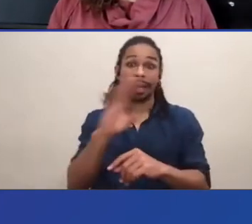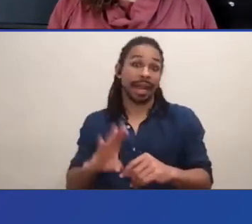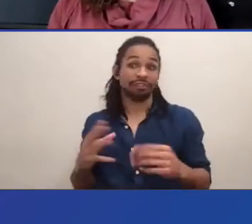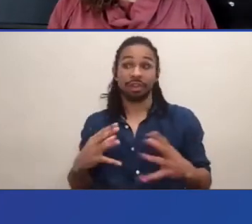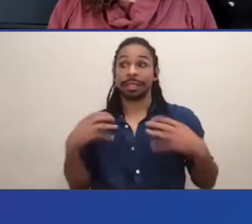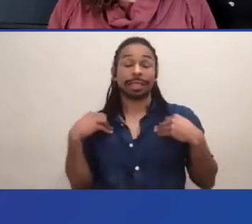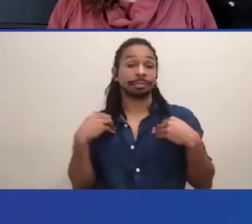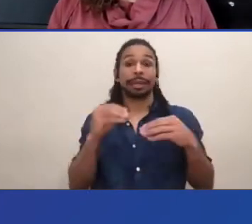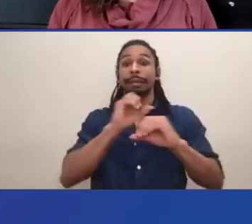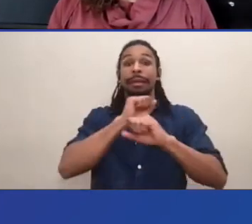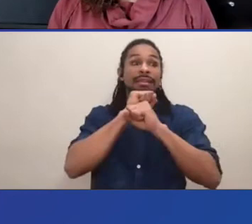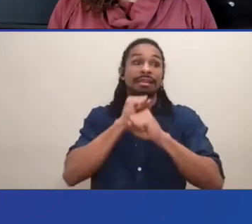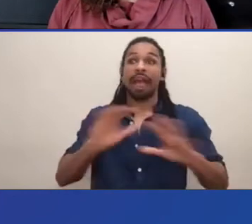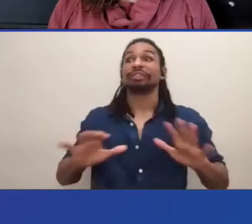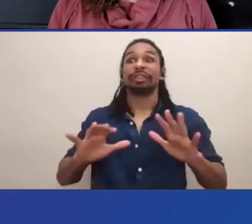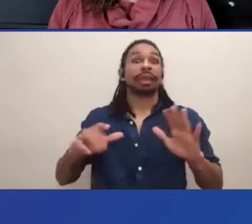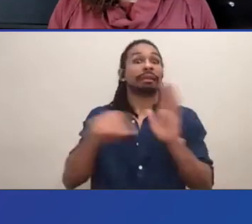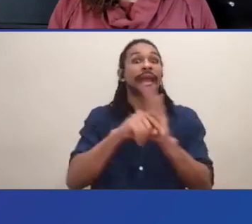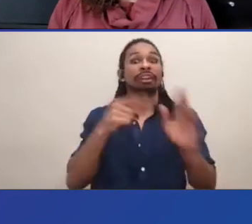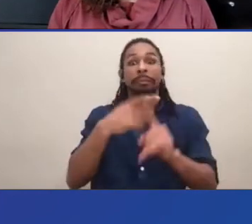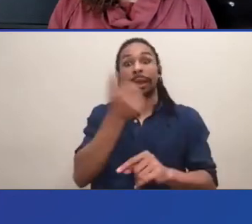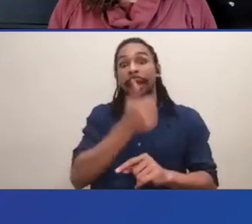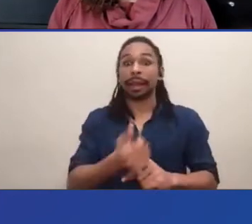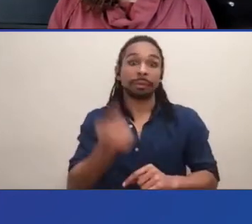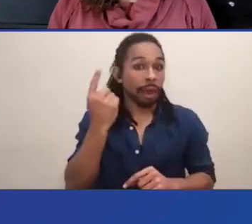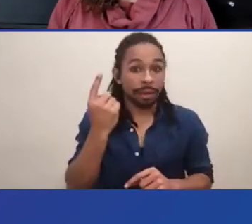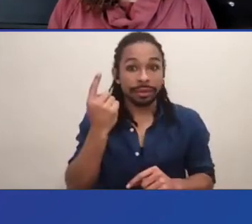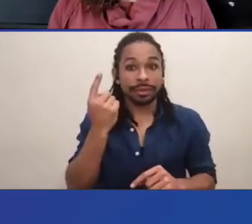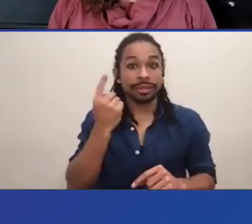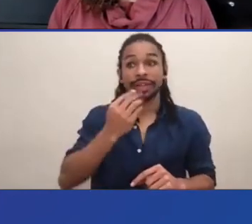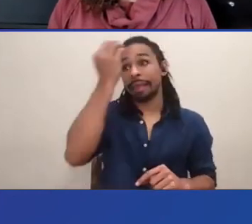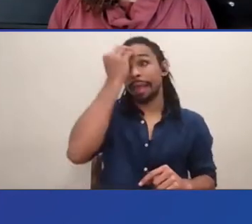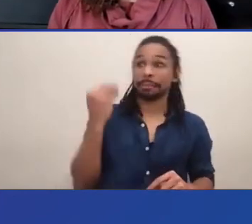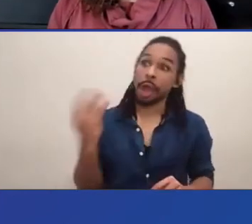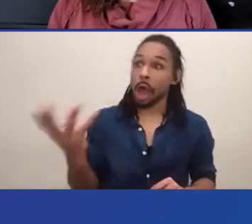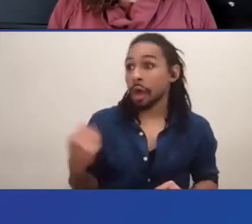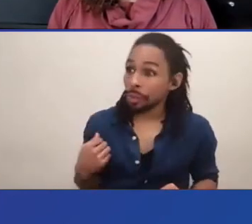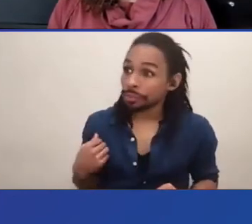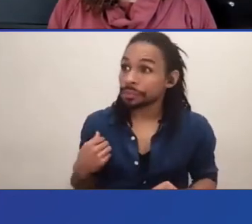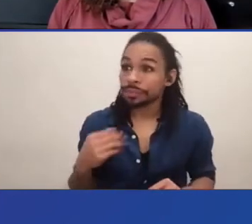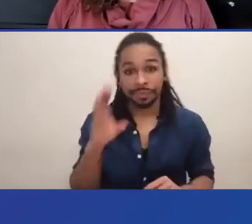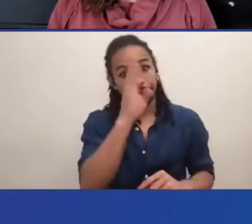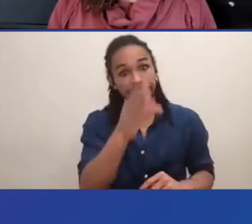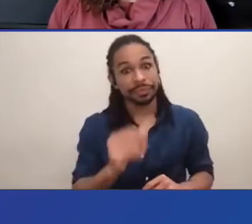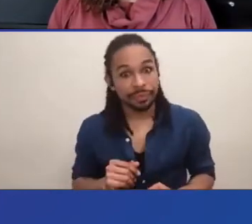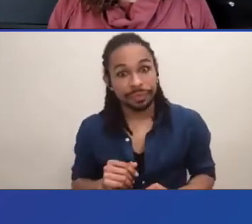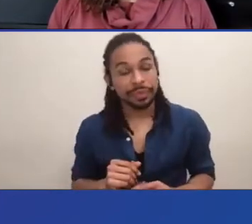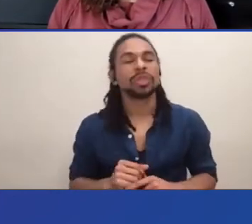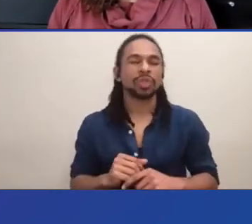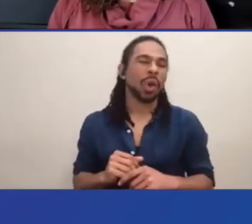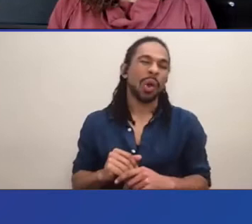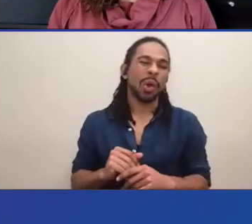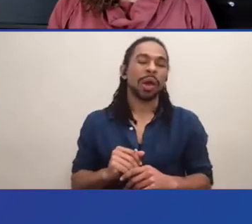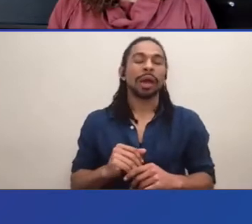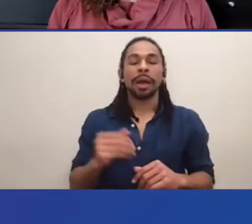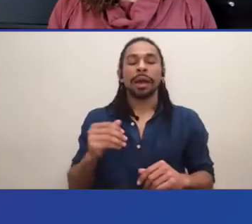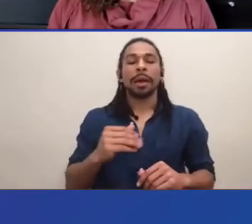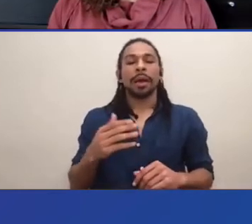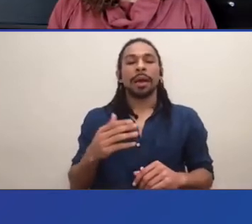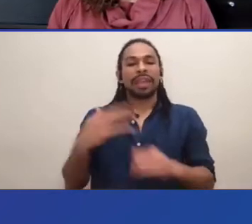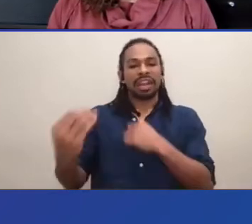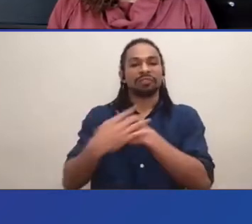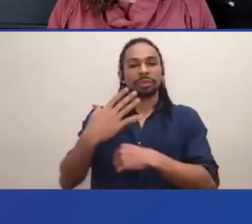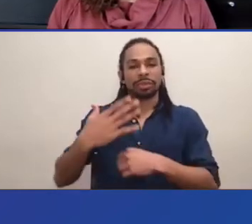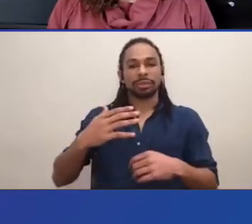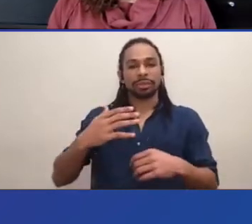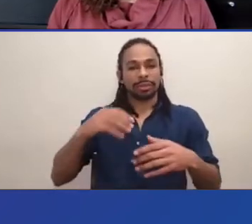would just say that, right? And so I think these influences on my life has traveled into the way I